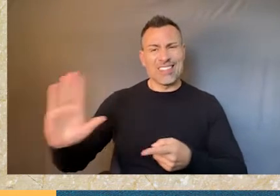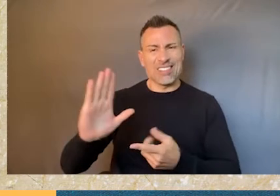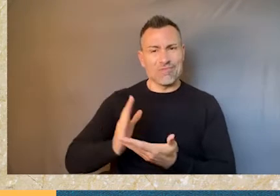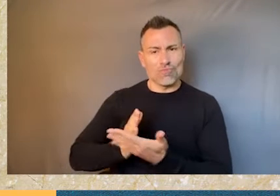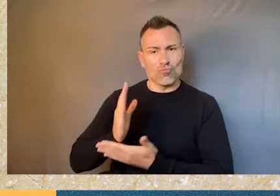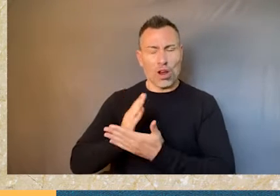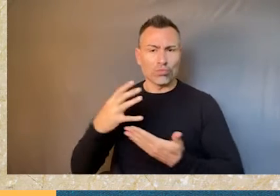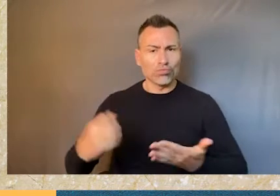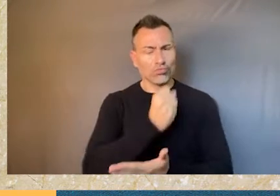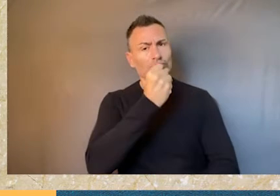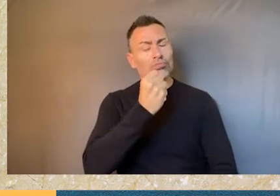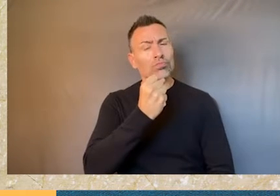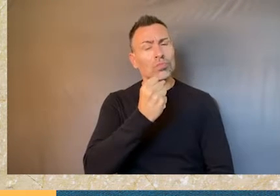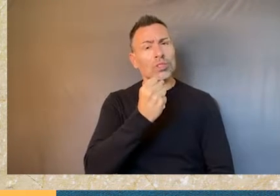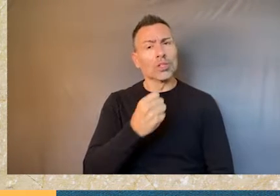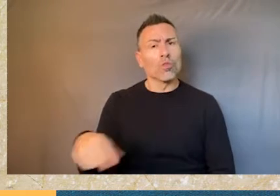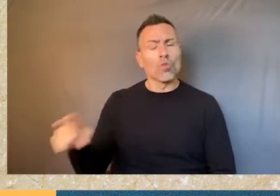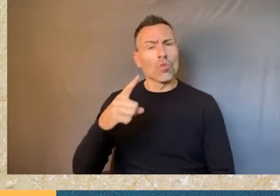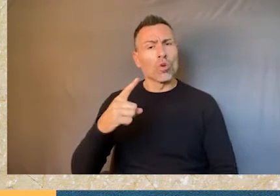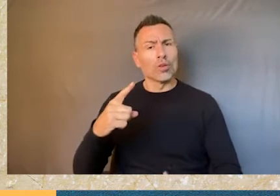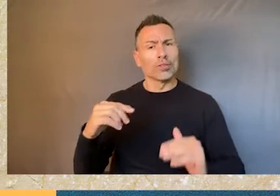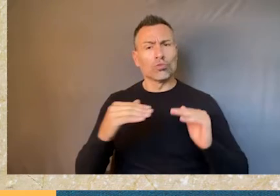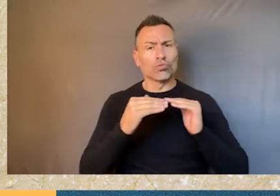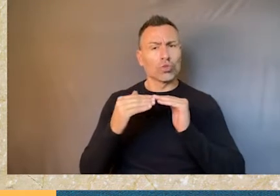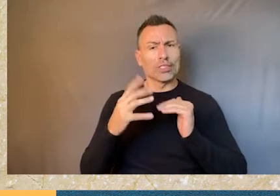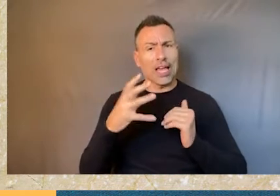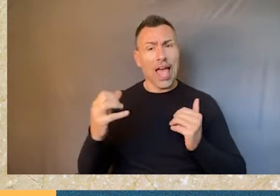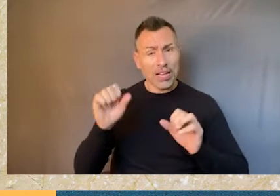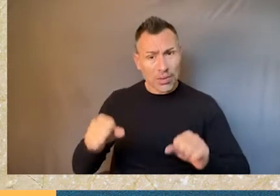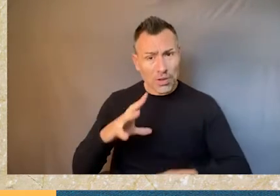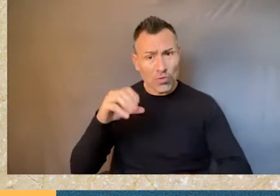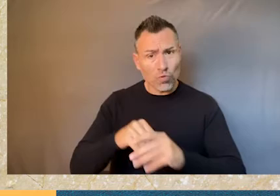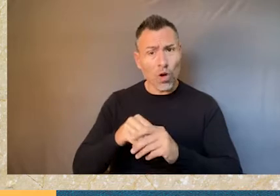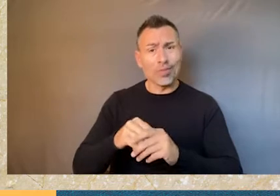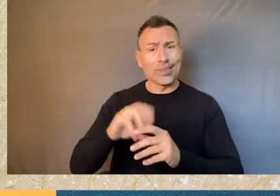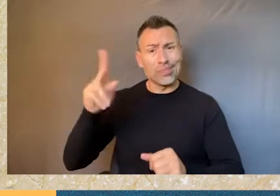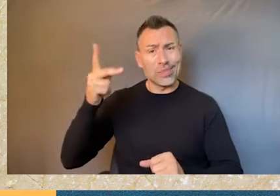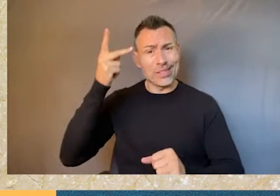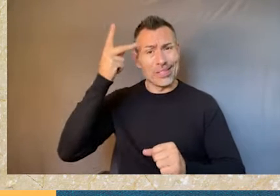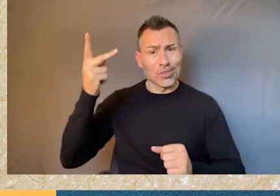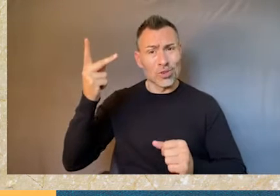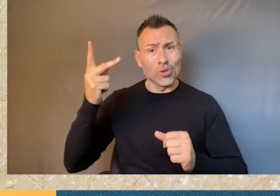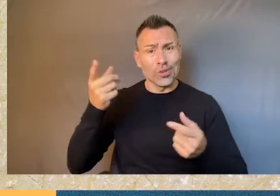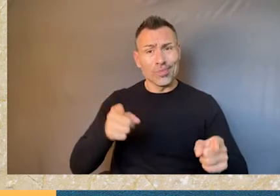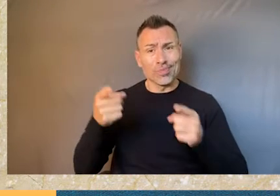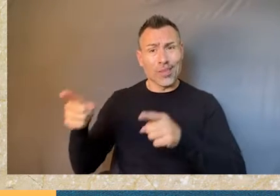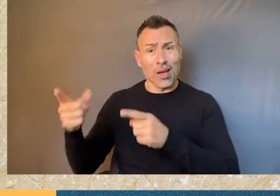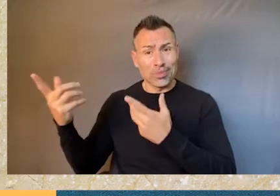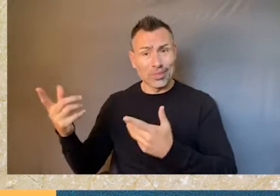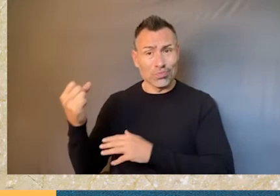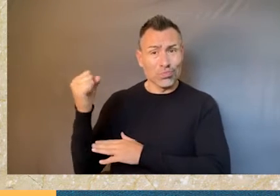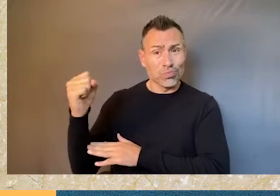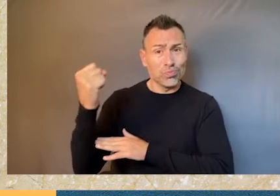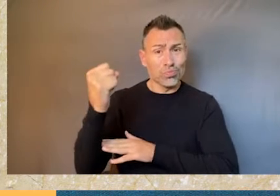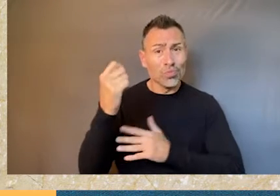political movements. As a society, we all benefit when everyone is able to participate and contribute. And the organizations we're